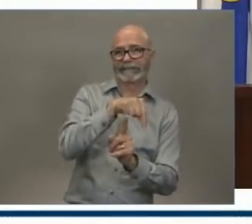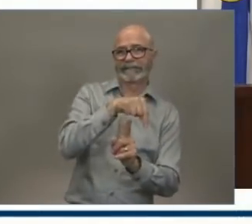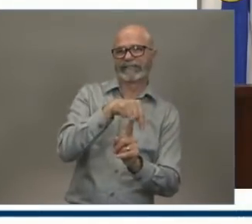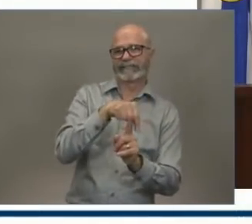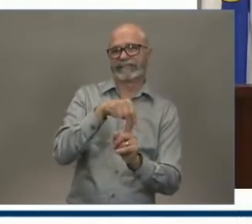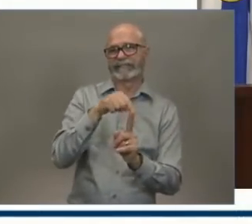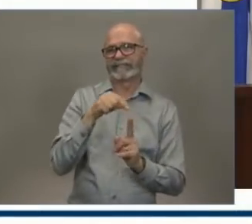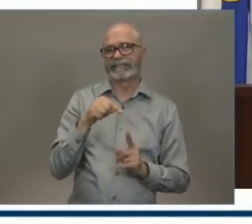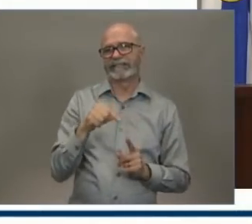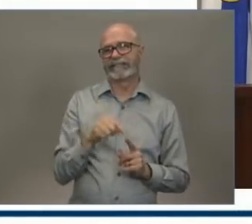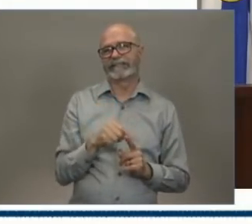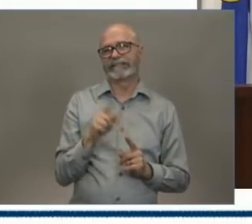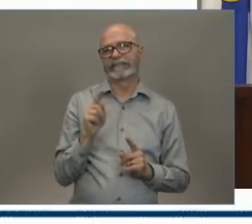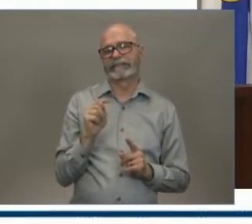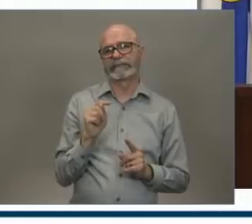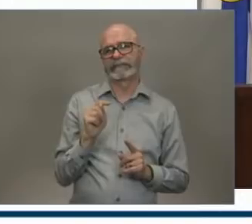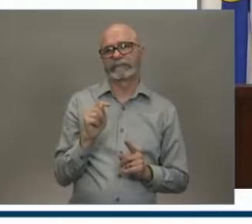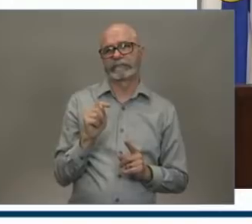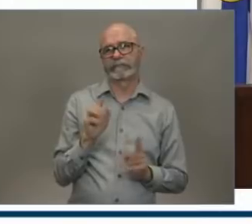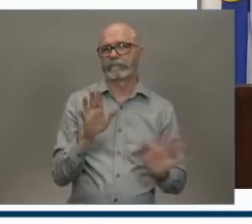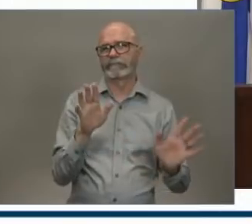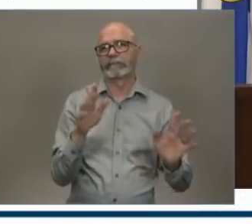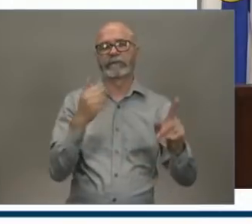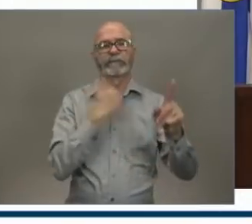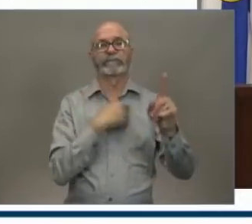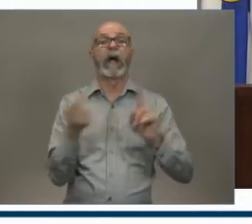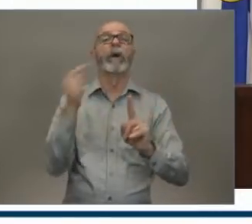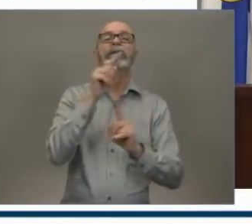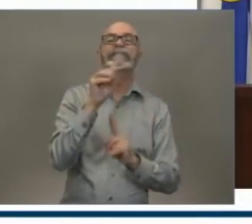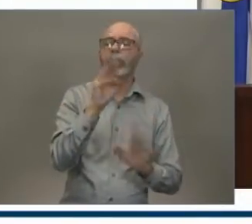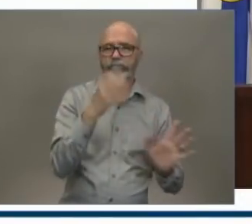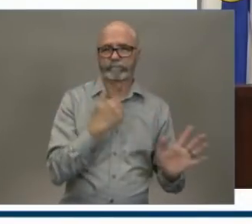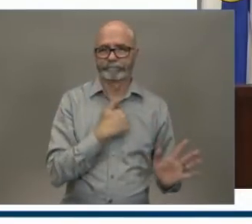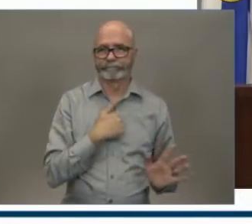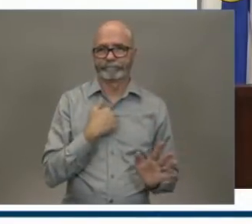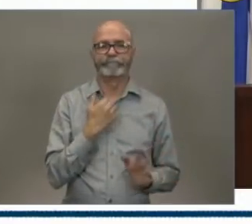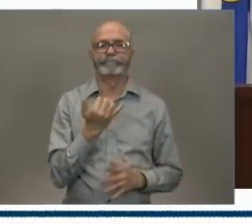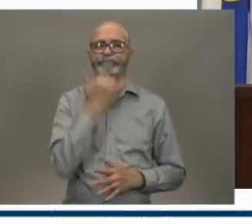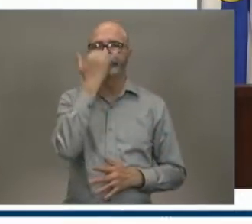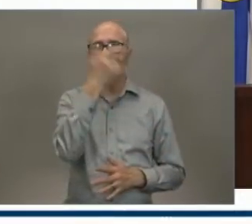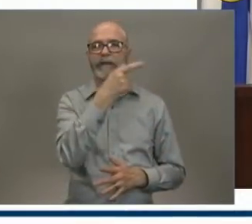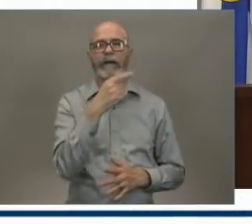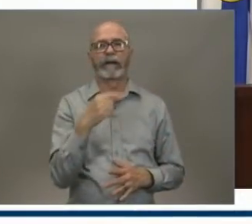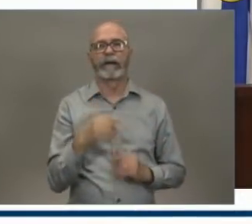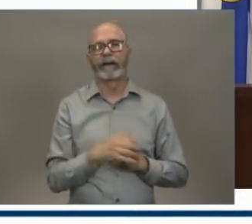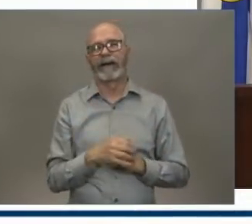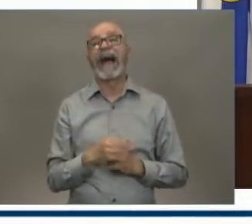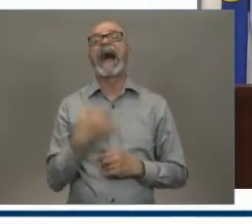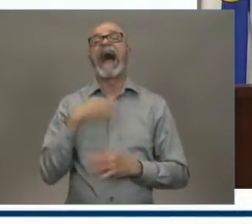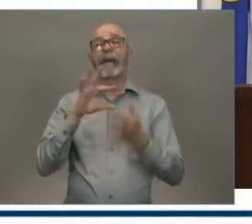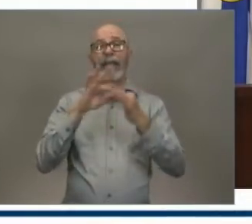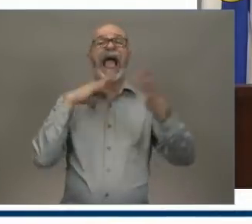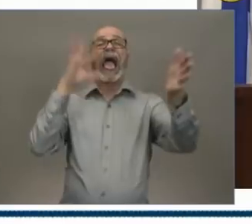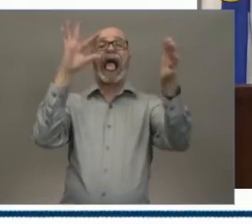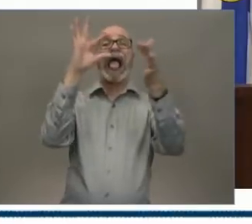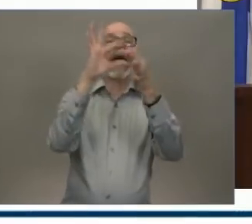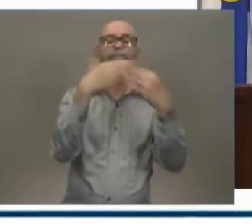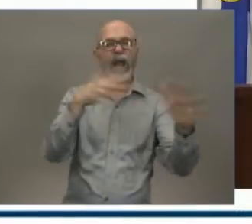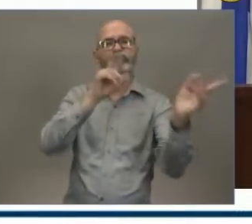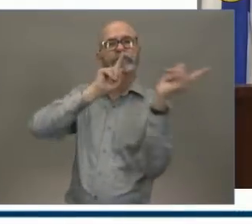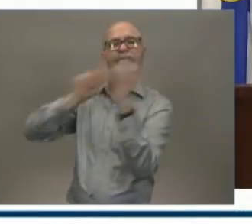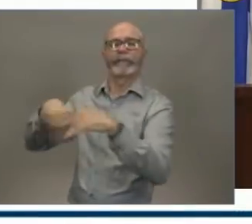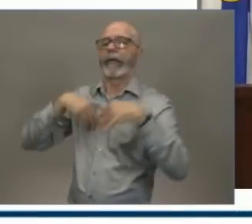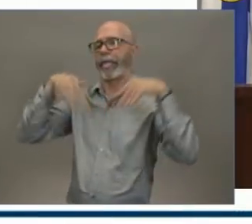I am. My apologies for that. Dr. Strang, I think you just answered the question I was going to ask, but I'll ask it